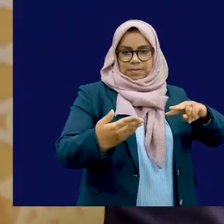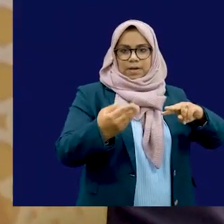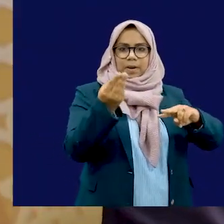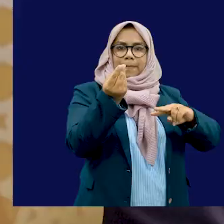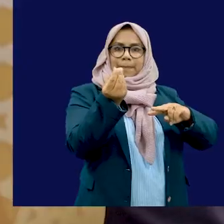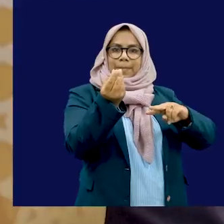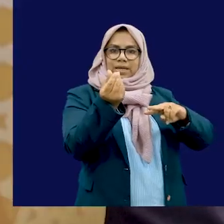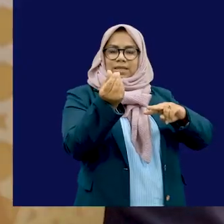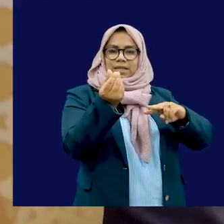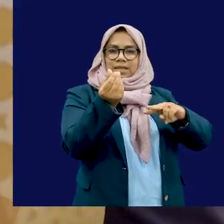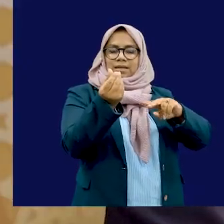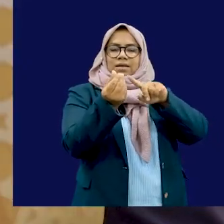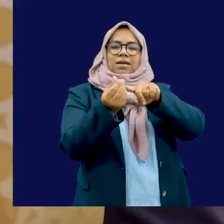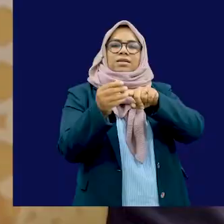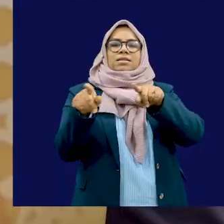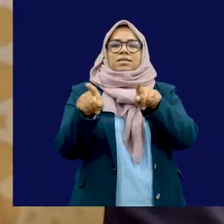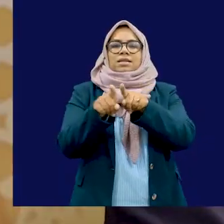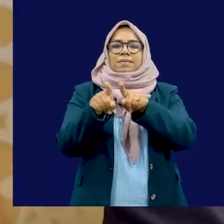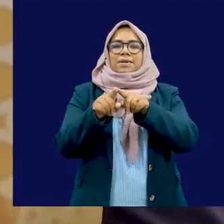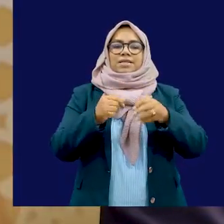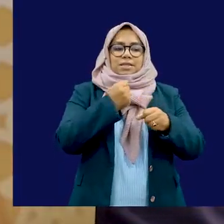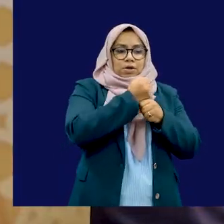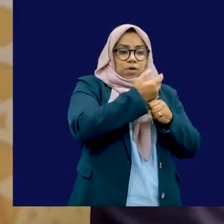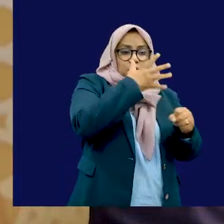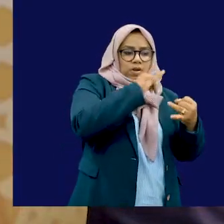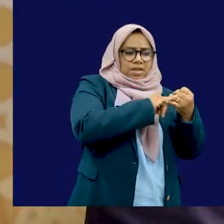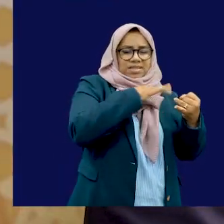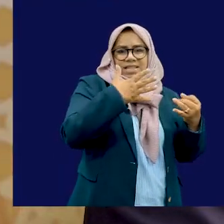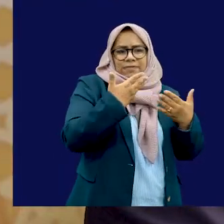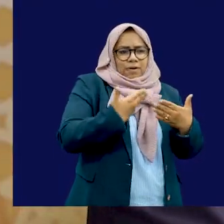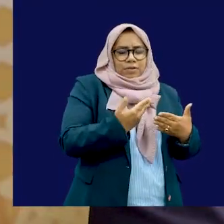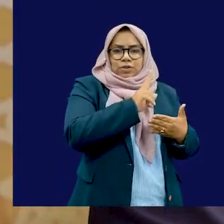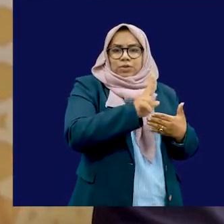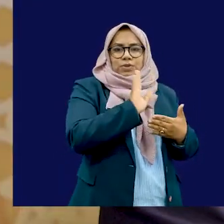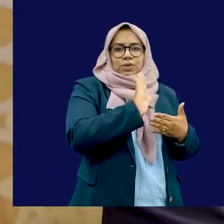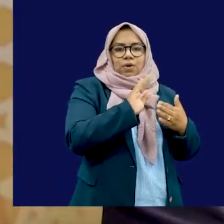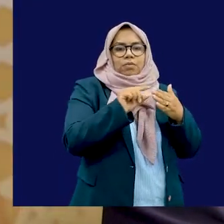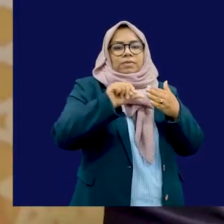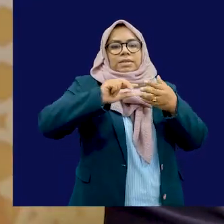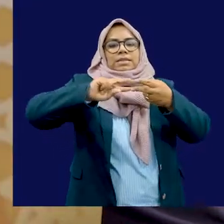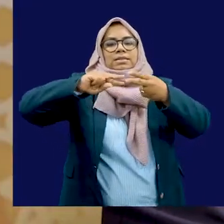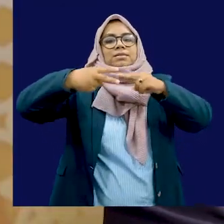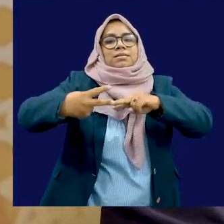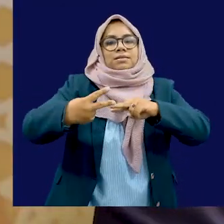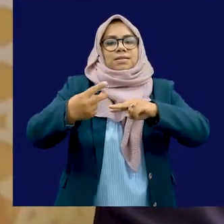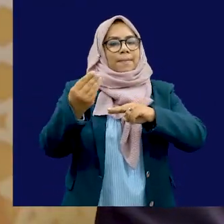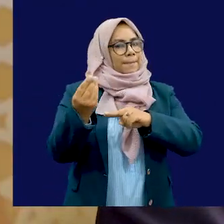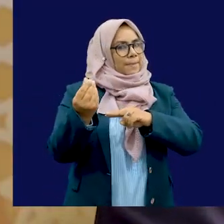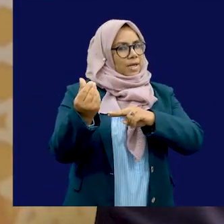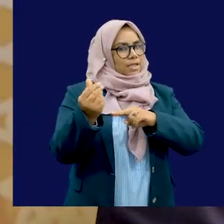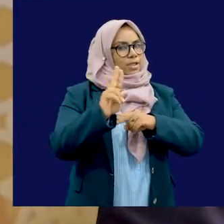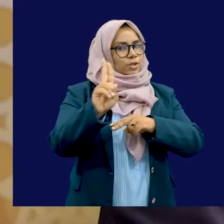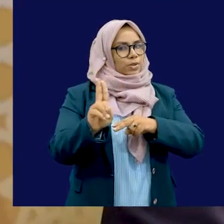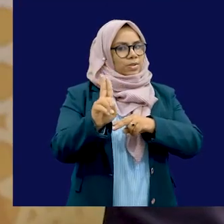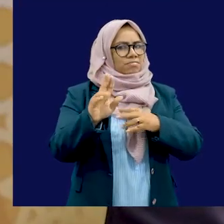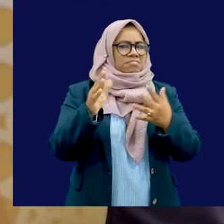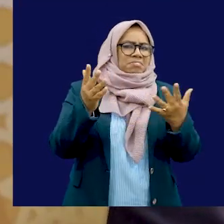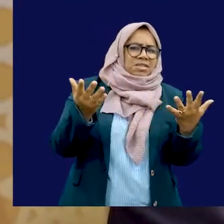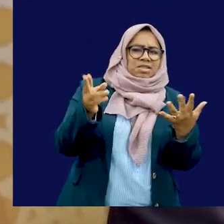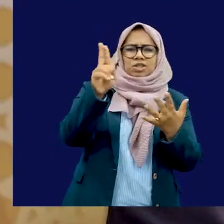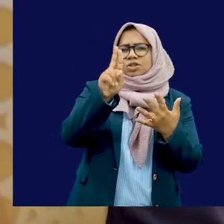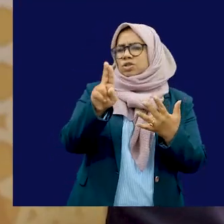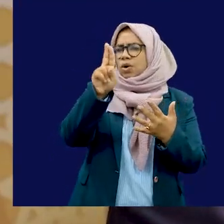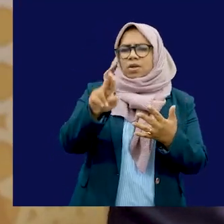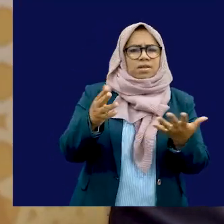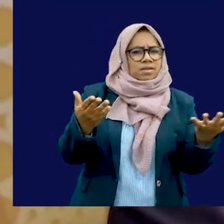today currency is primarily used instead of gold and silver. Regardless of the currency, whether it is